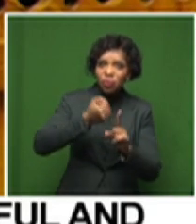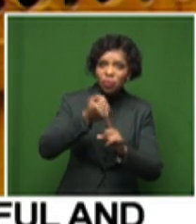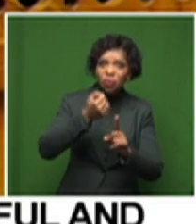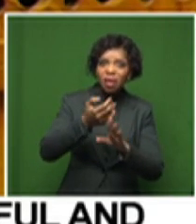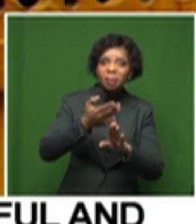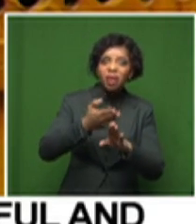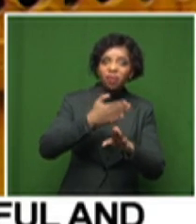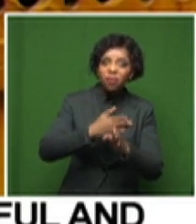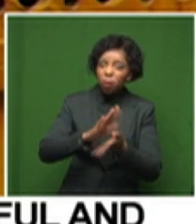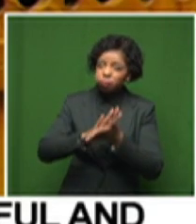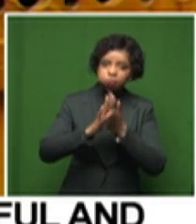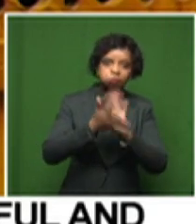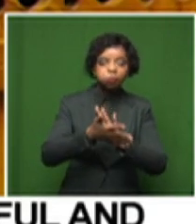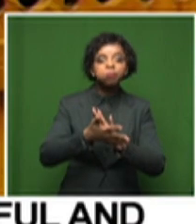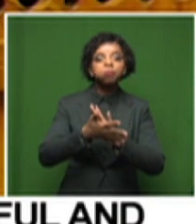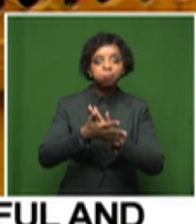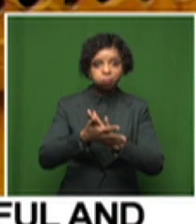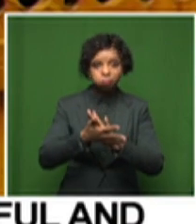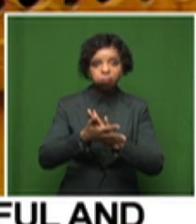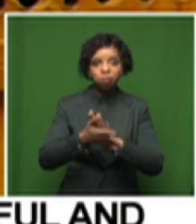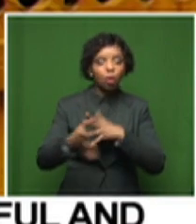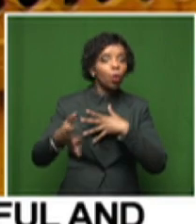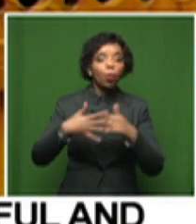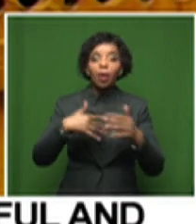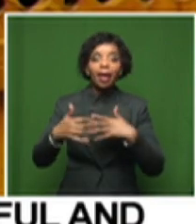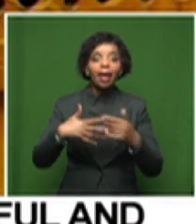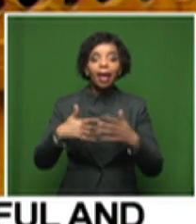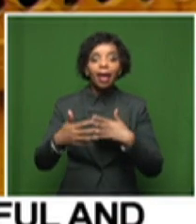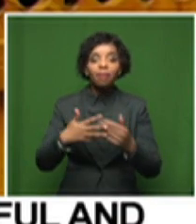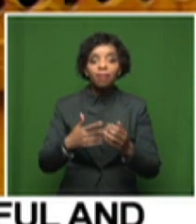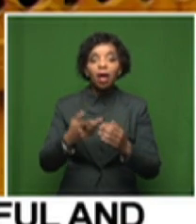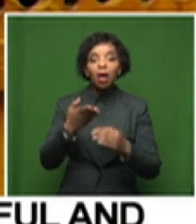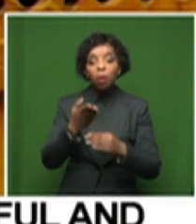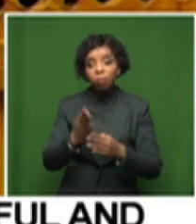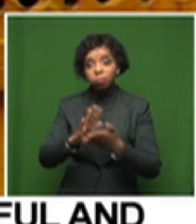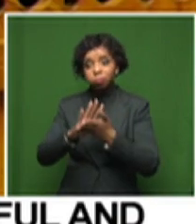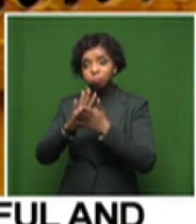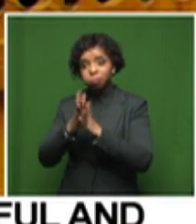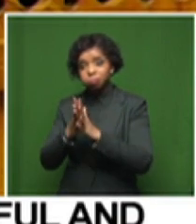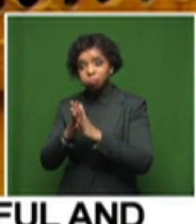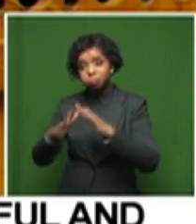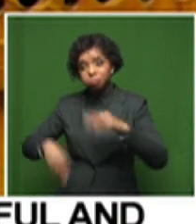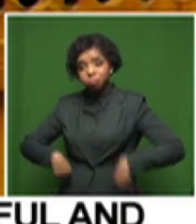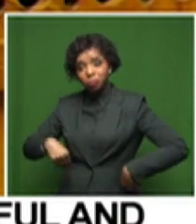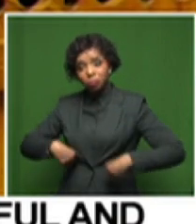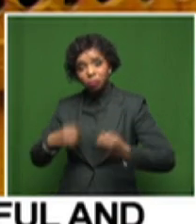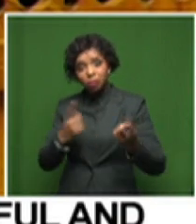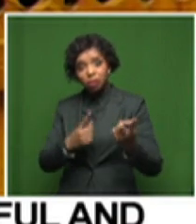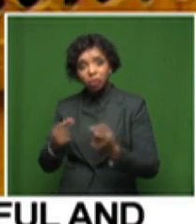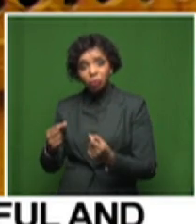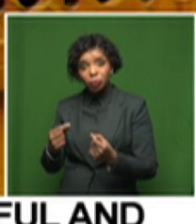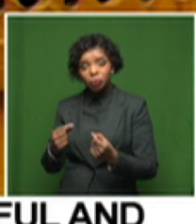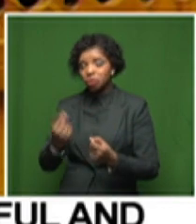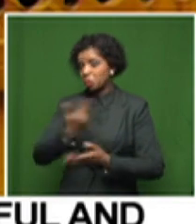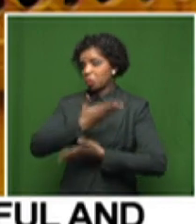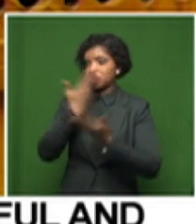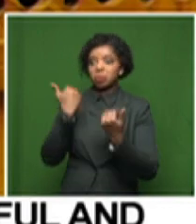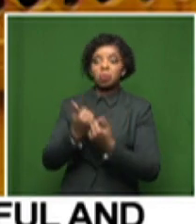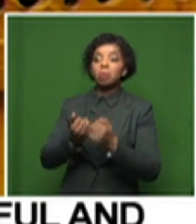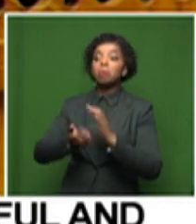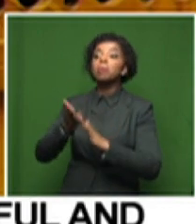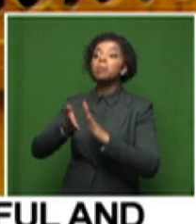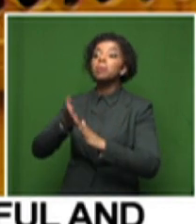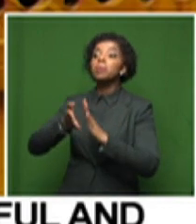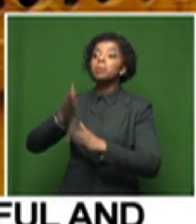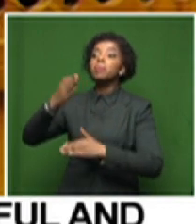you. Whoever walks in the dark does not know where they're going." So walk while